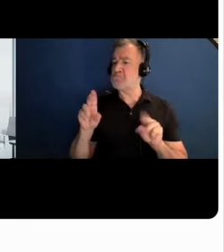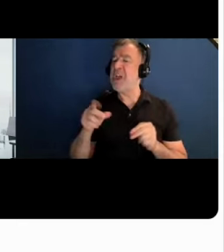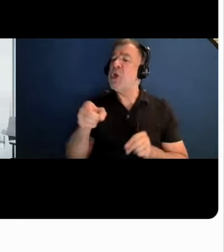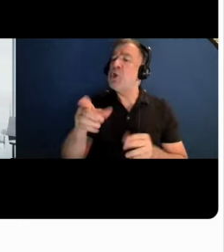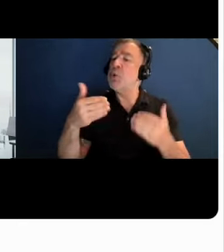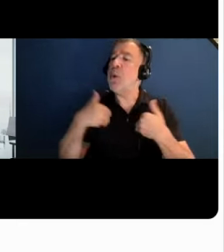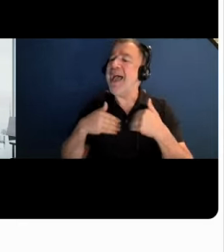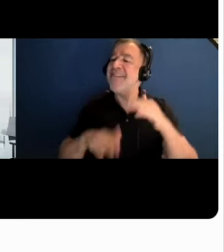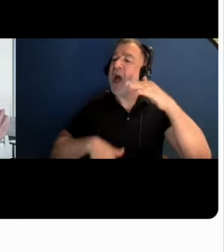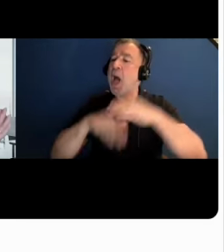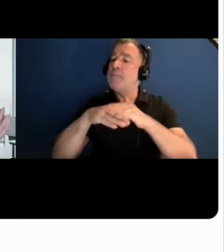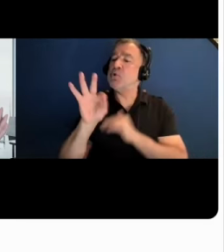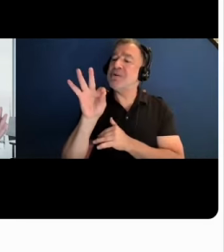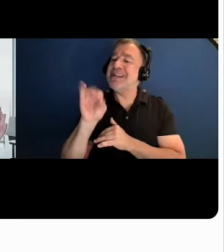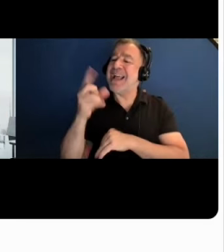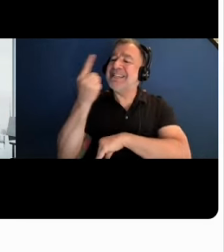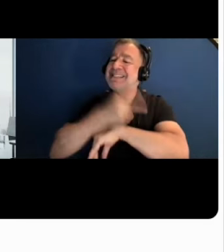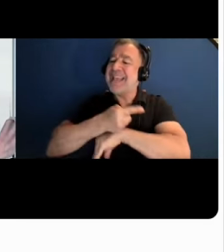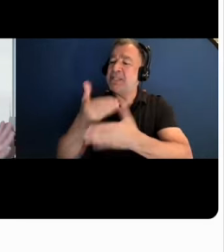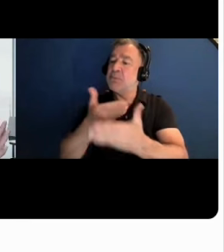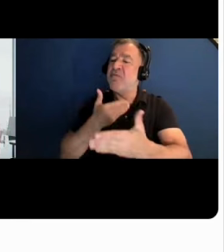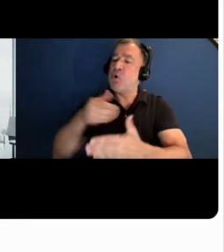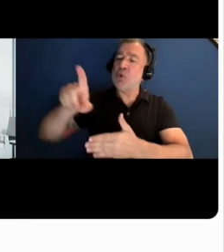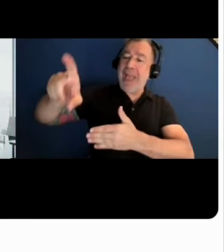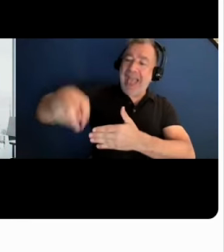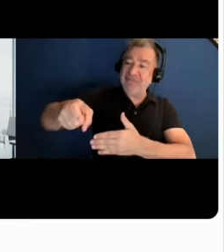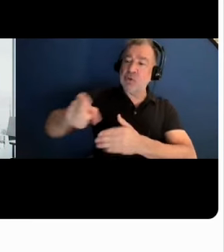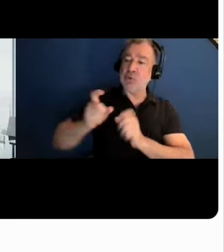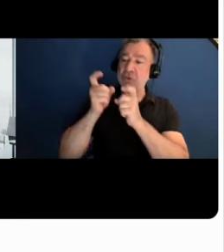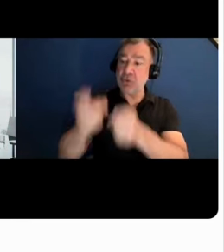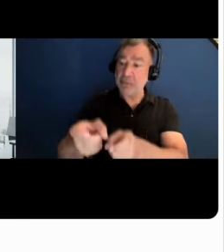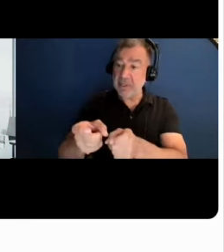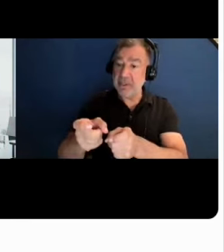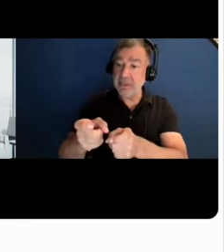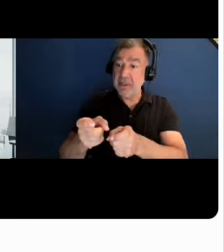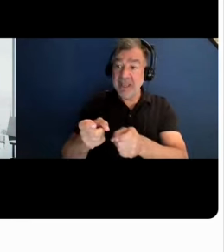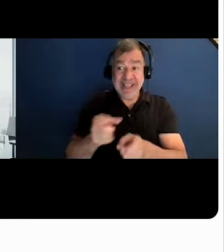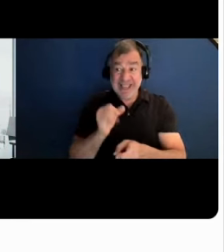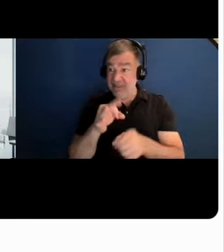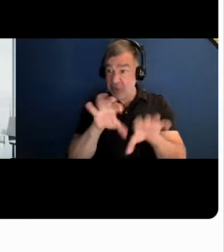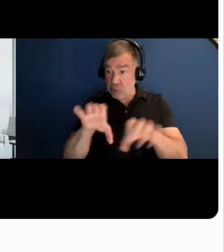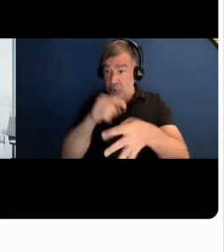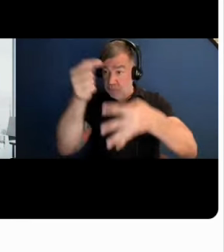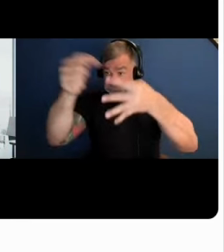90 days to contribute. So congratulations, you've just opened an ABLE account.